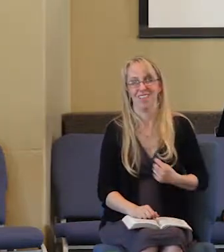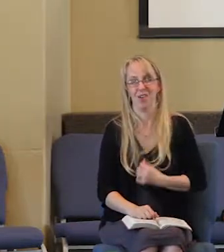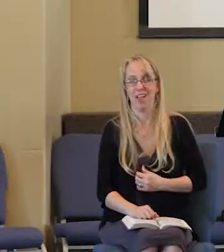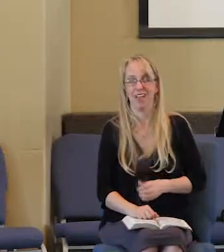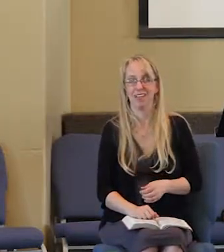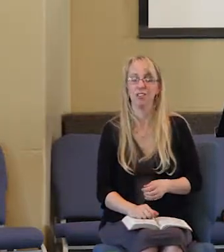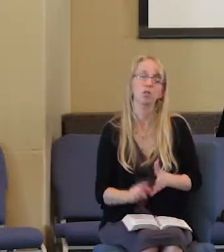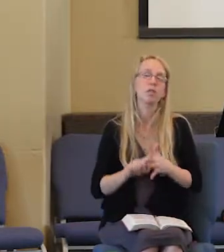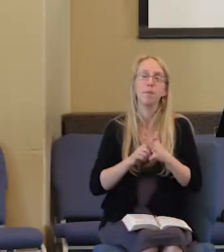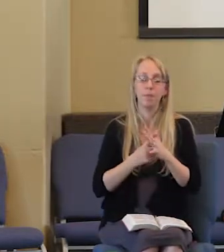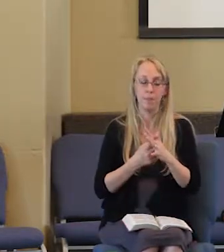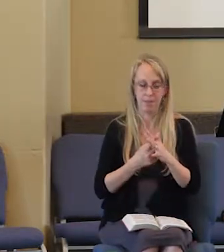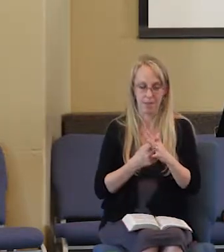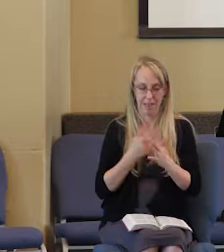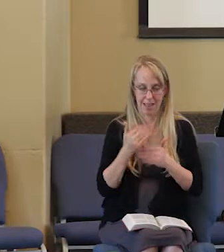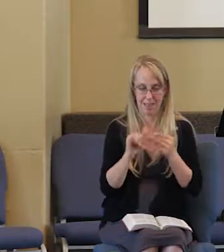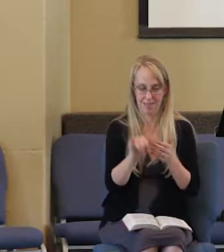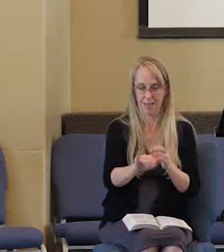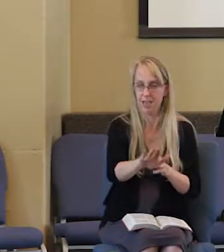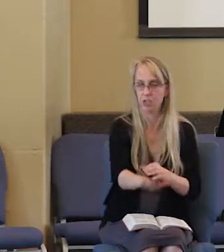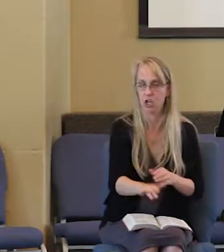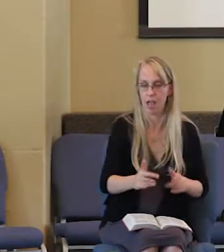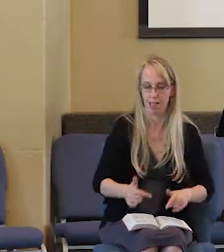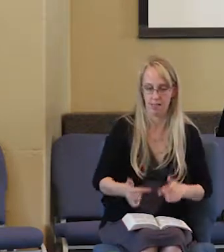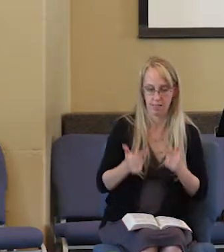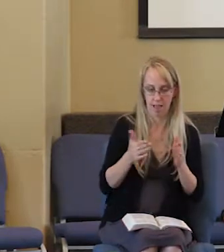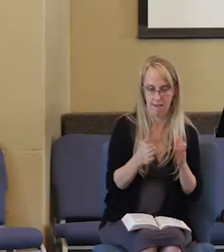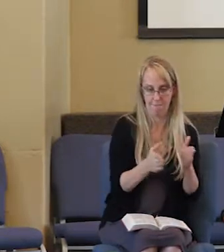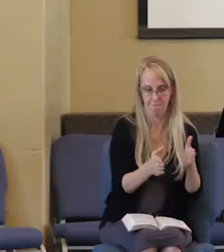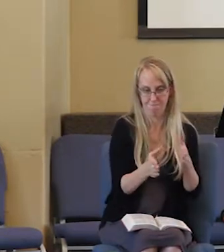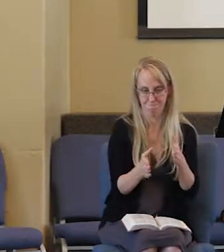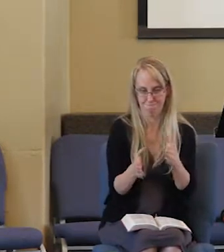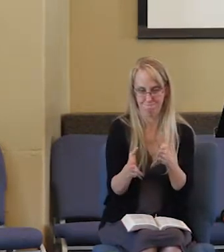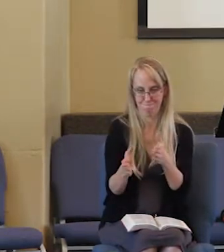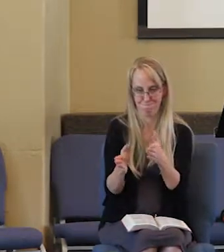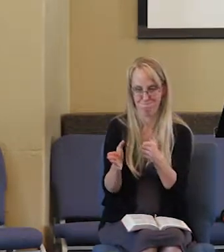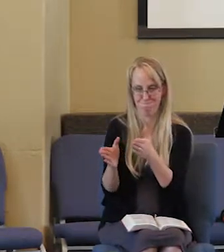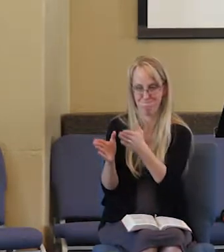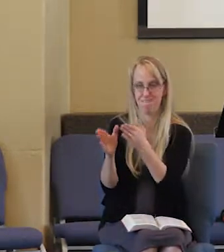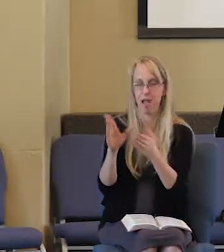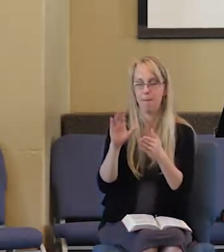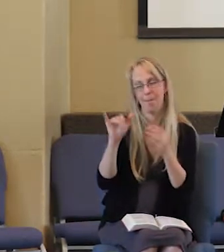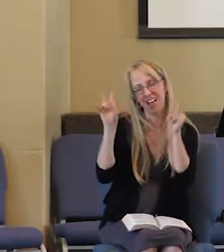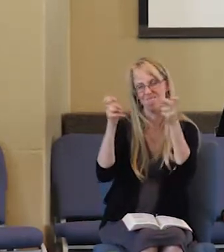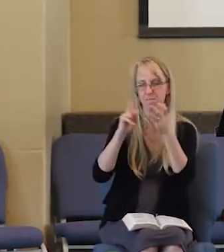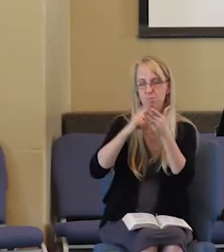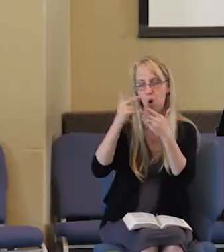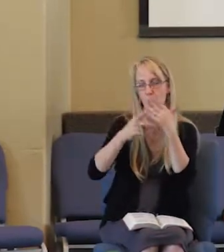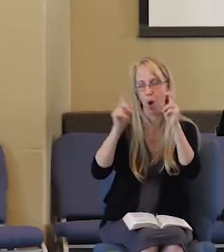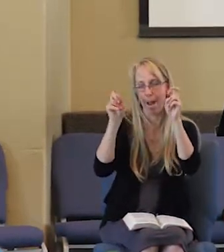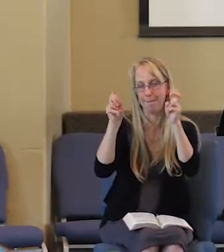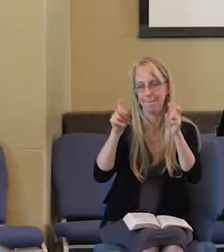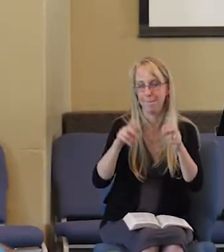And so they begin that child's life by I'm going to use the word program,